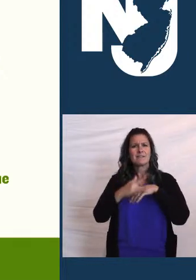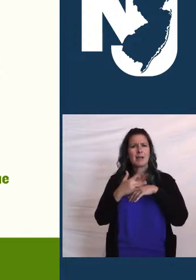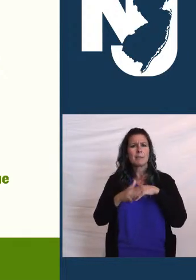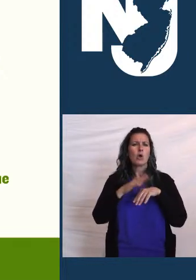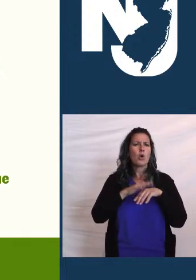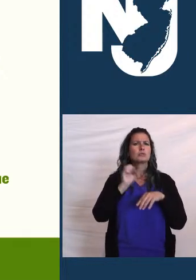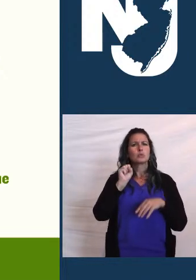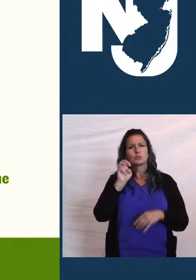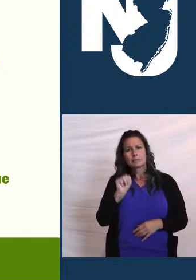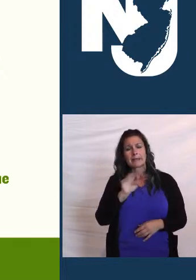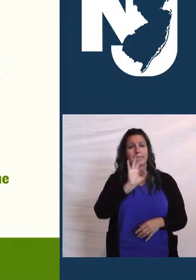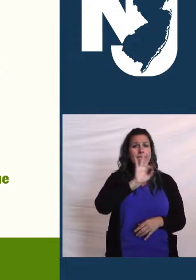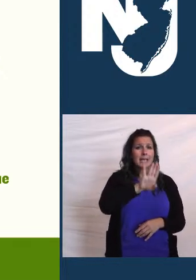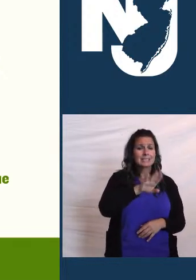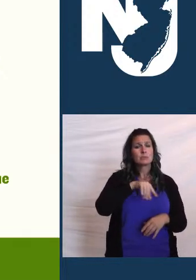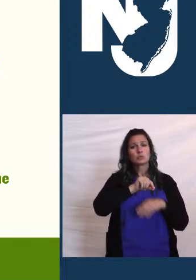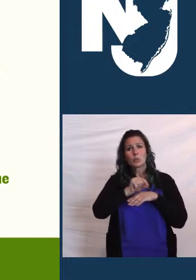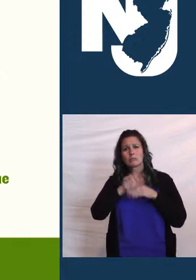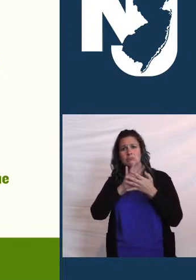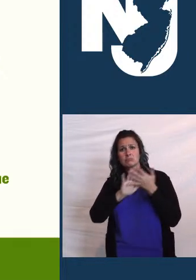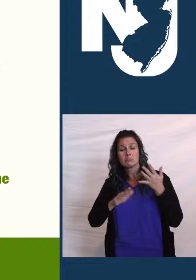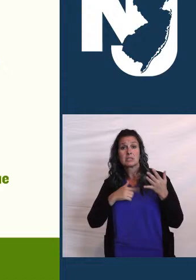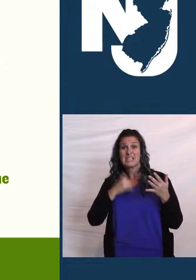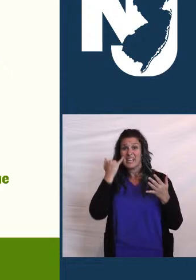platforms. When in doubt, simply go to